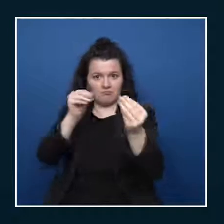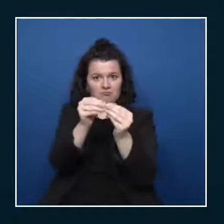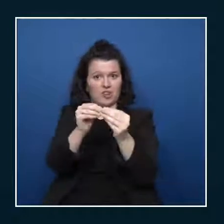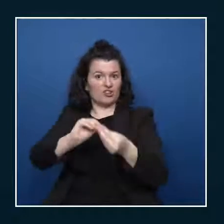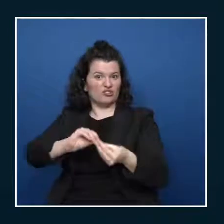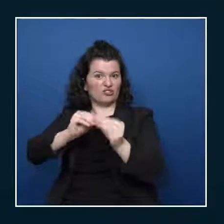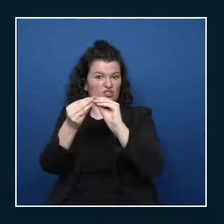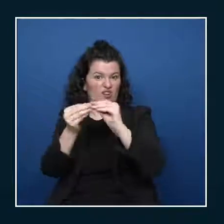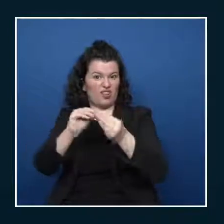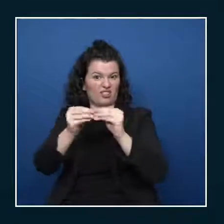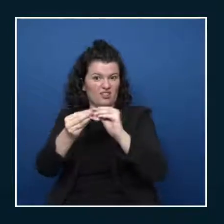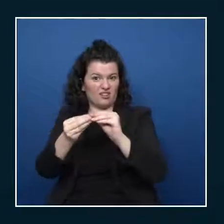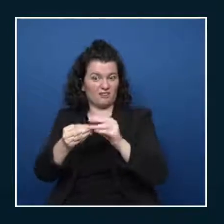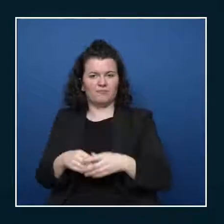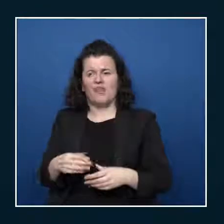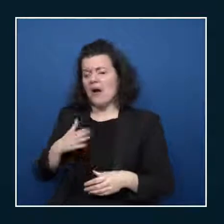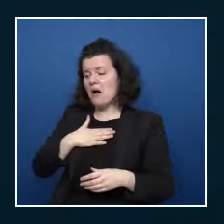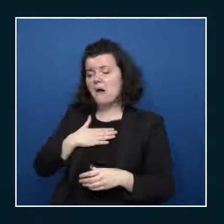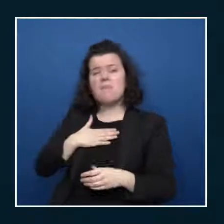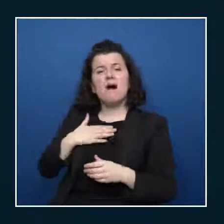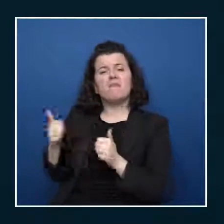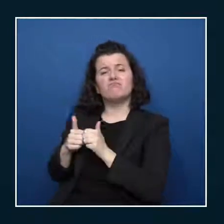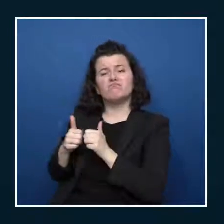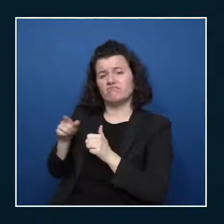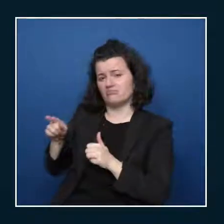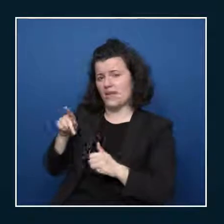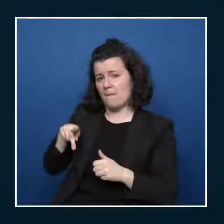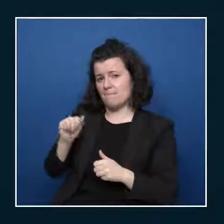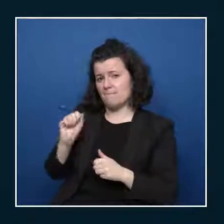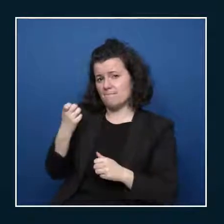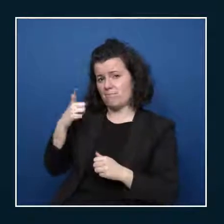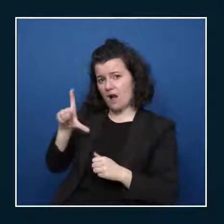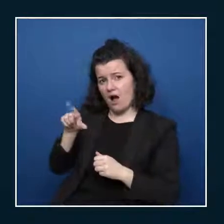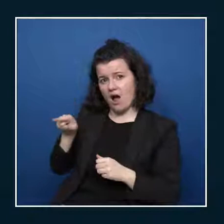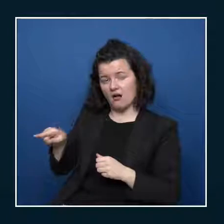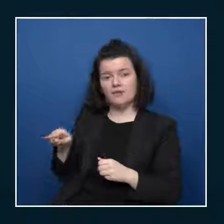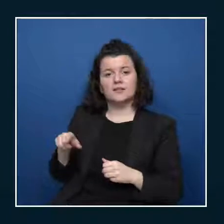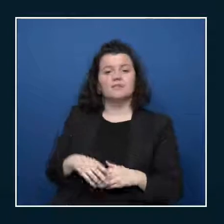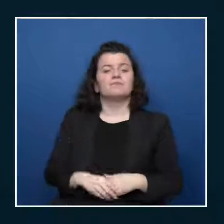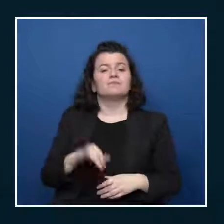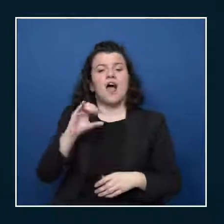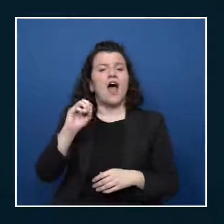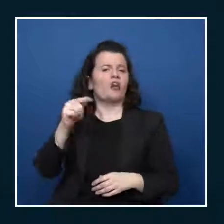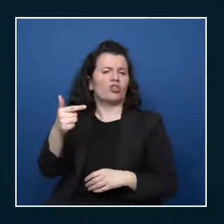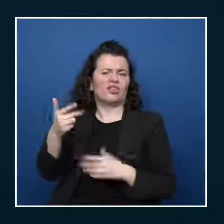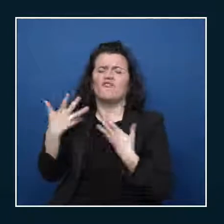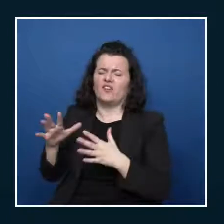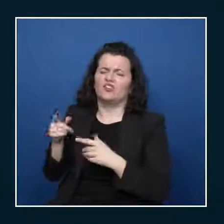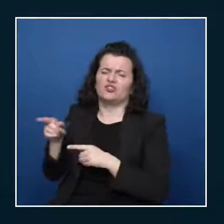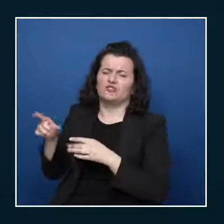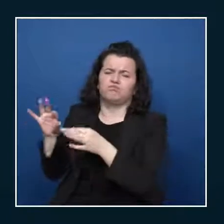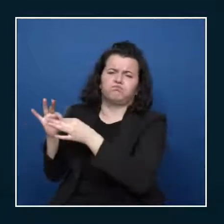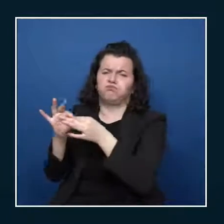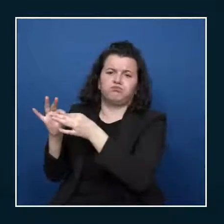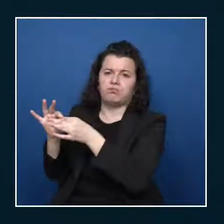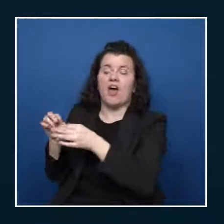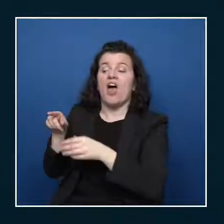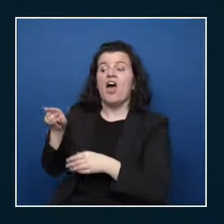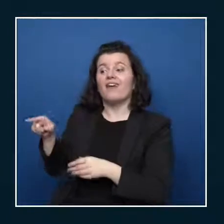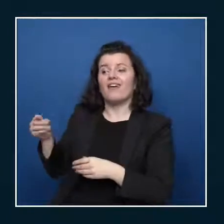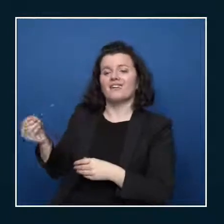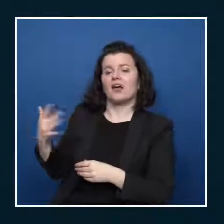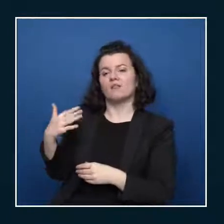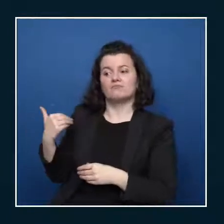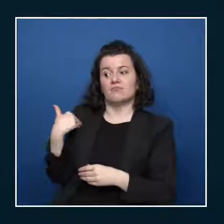my colleague Paul, who does developer relations for IoT, messaged me. He's like, "Hey, you want to get your hands on some of this?" And I'm